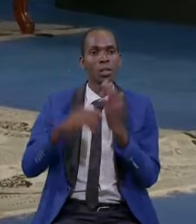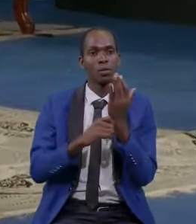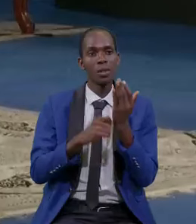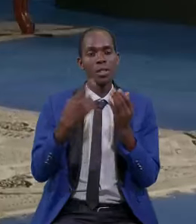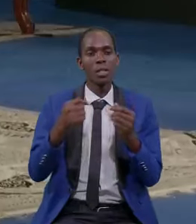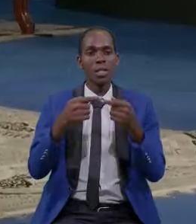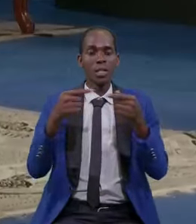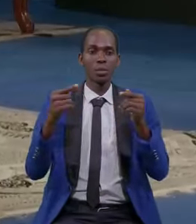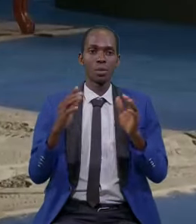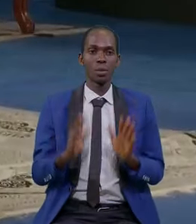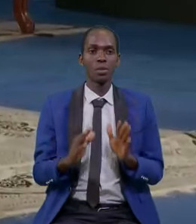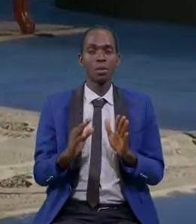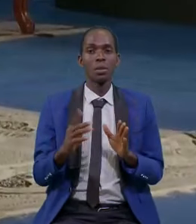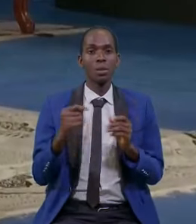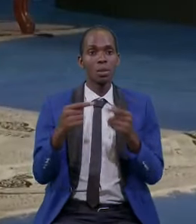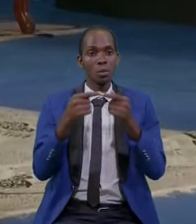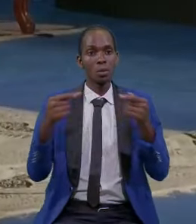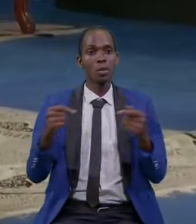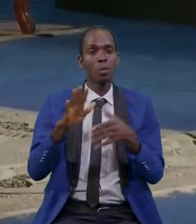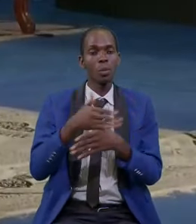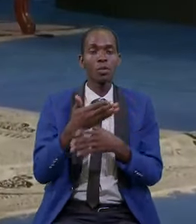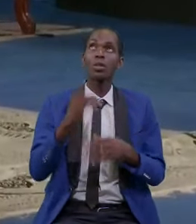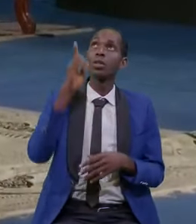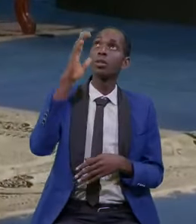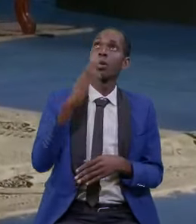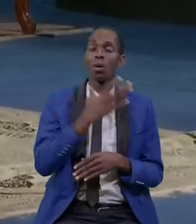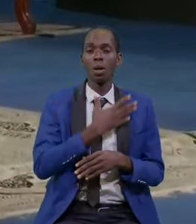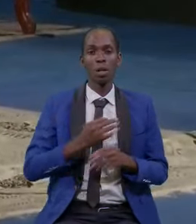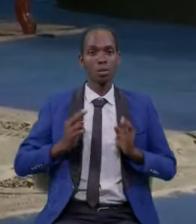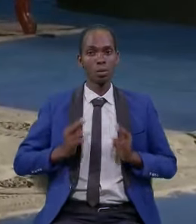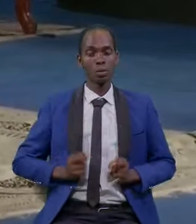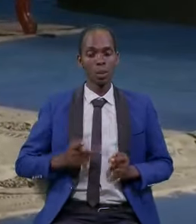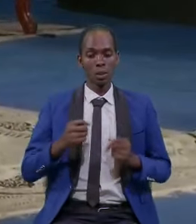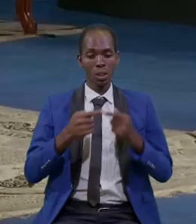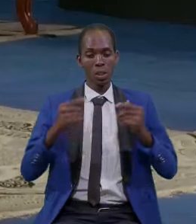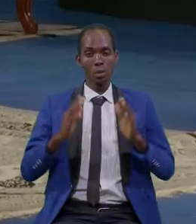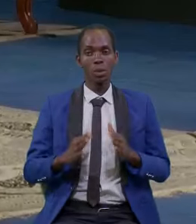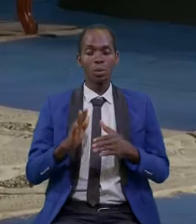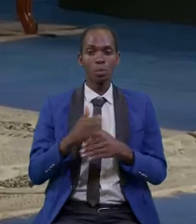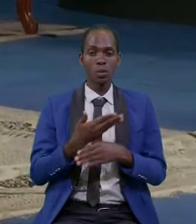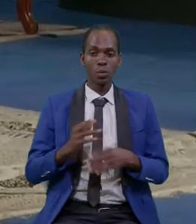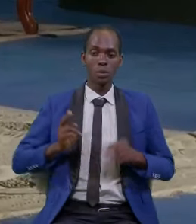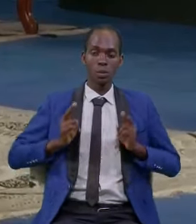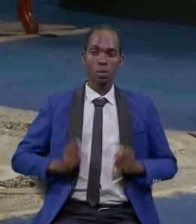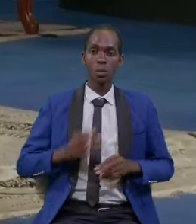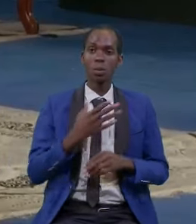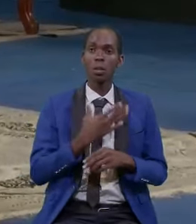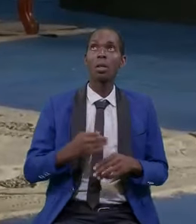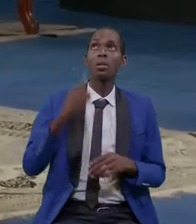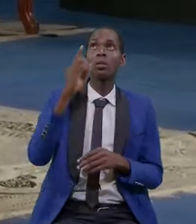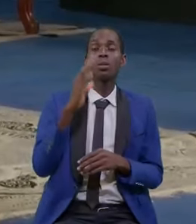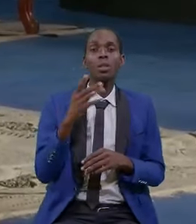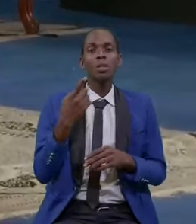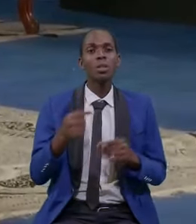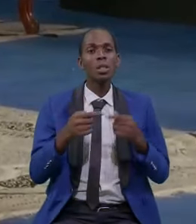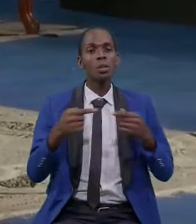the enmity between God and man, the enmity between man and man, the enmity between friends and foes,